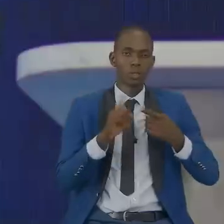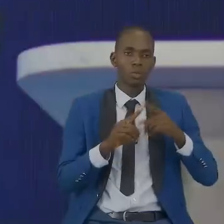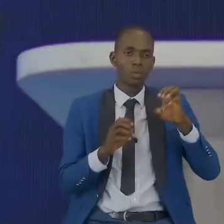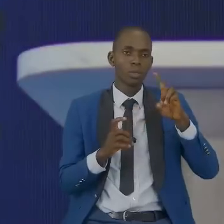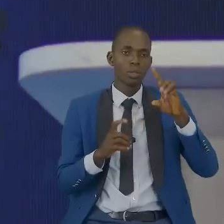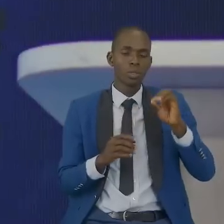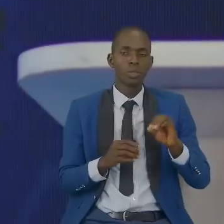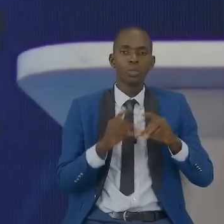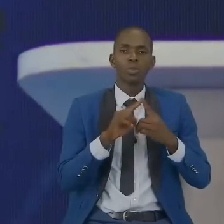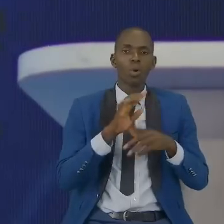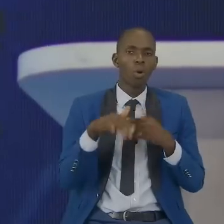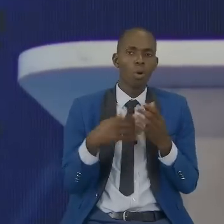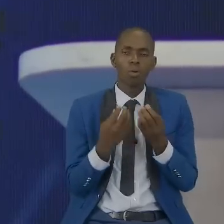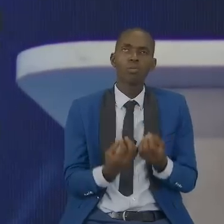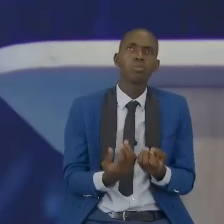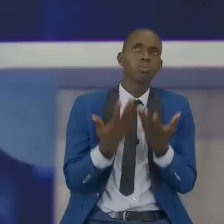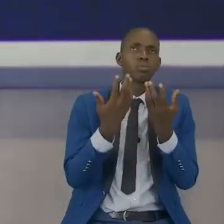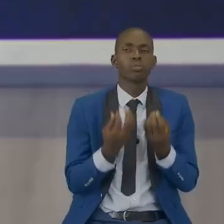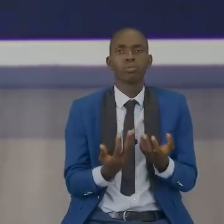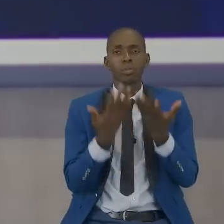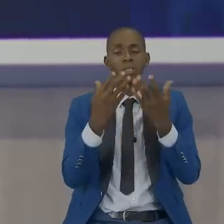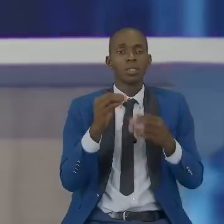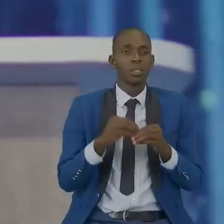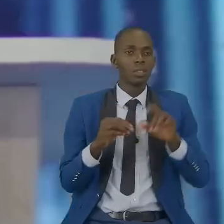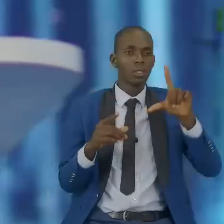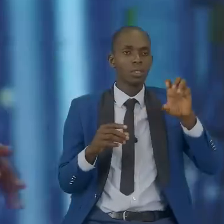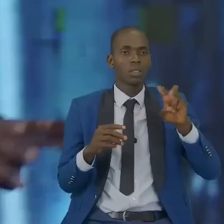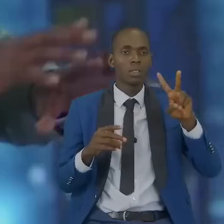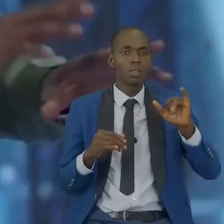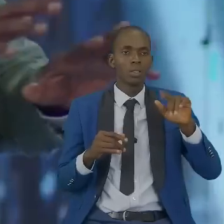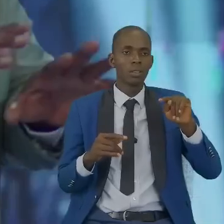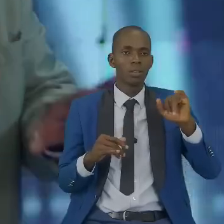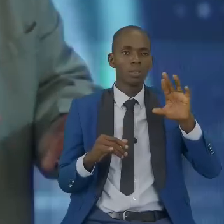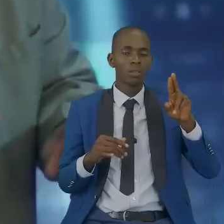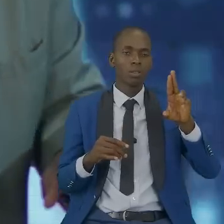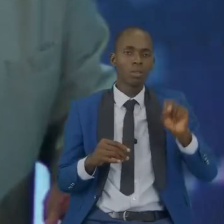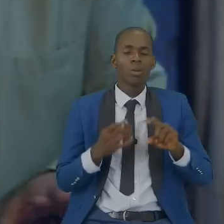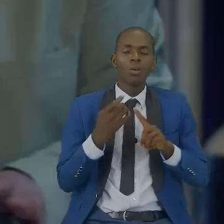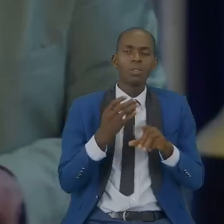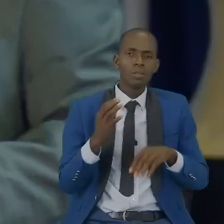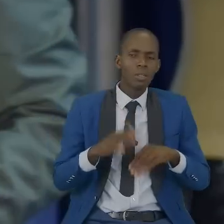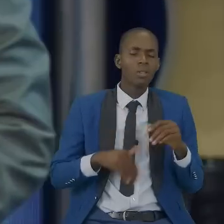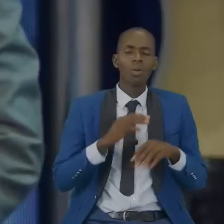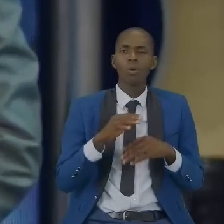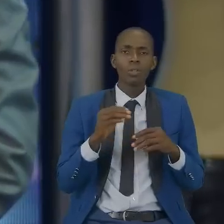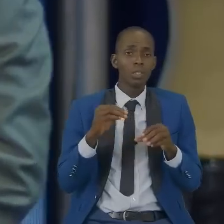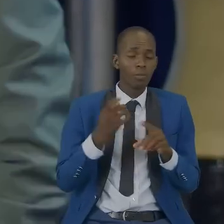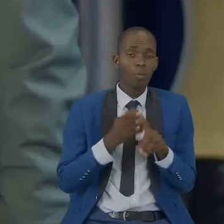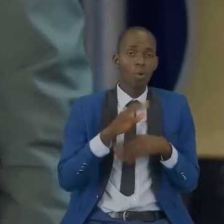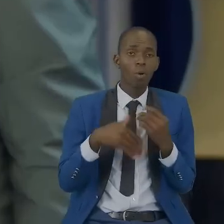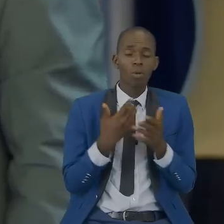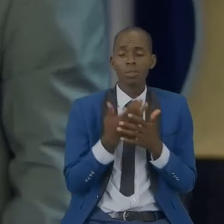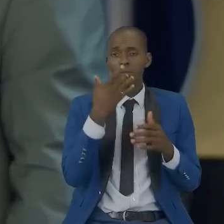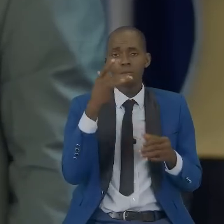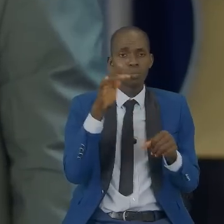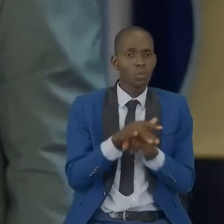sacrifices in Leviticus, and to the promise and prophecy coming out of Deuteronomy. Prophet like unto you,